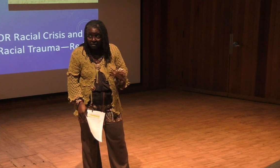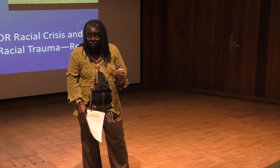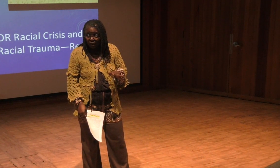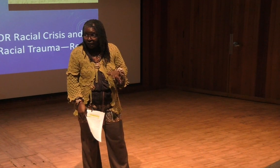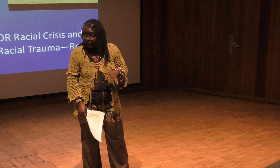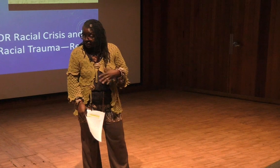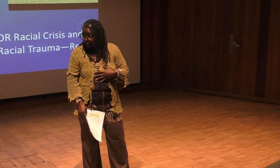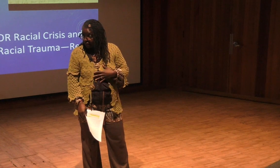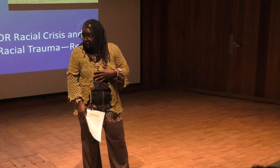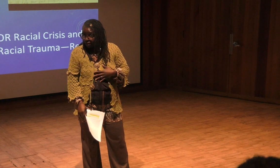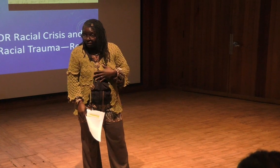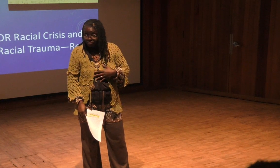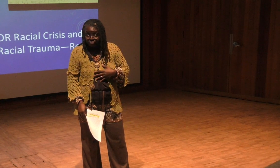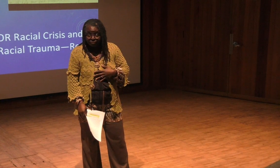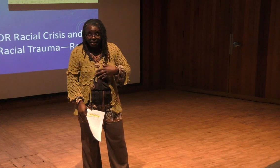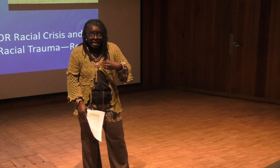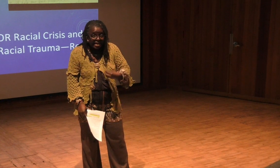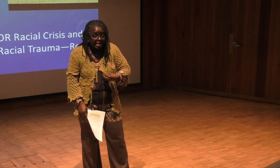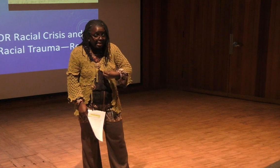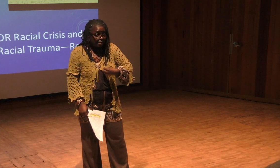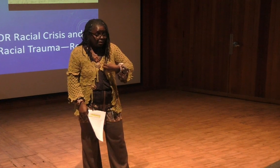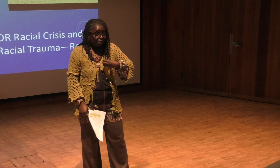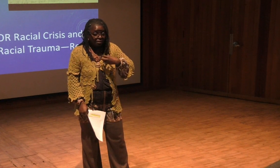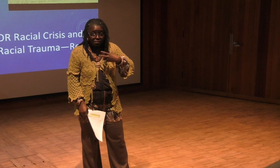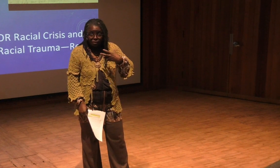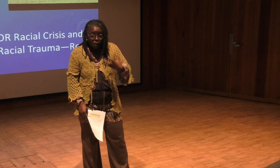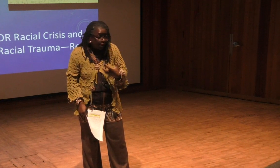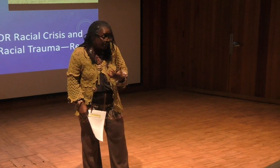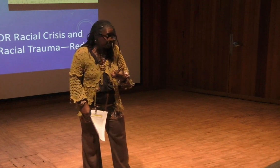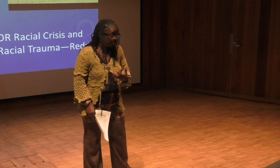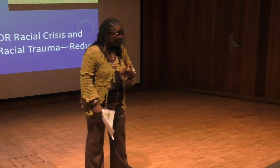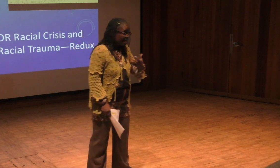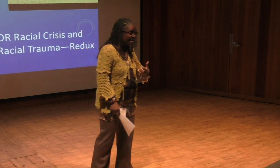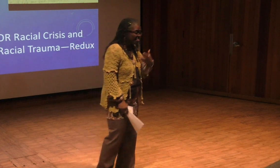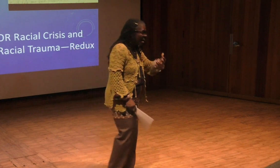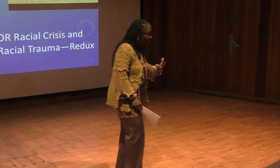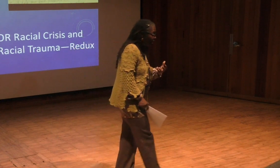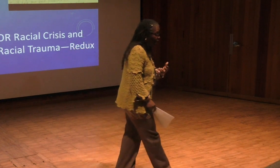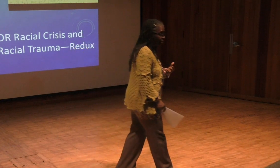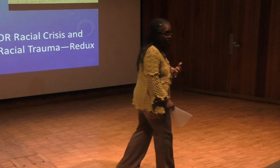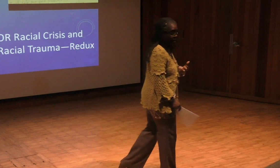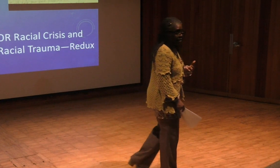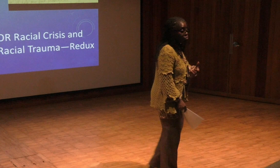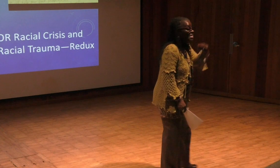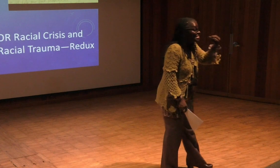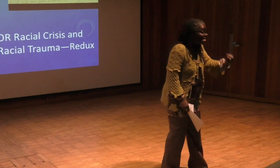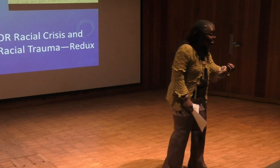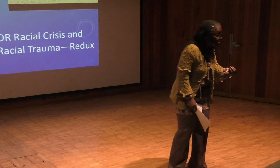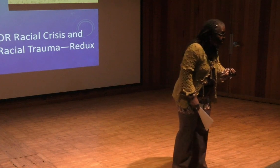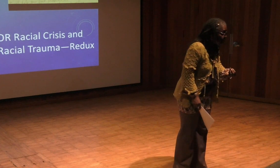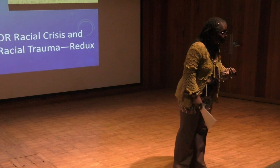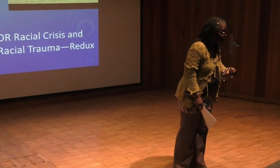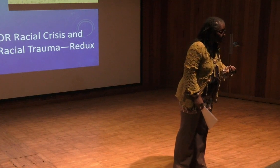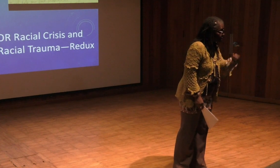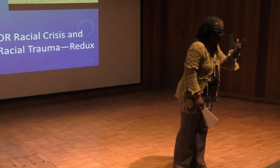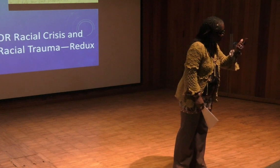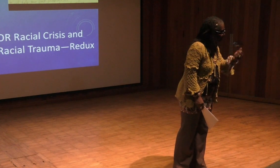is from the novel. It's like, any organism, anything,